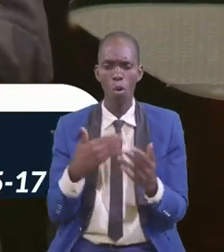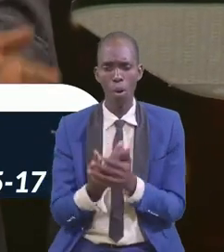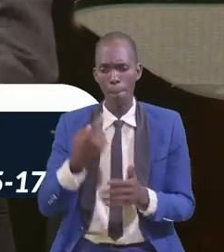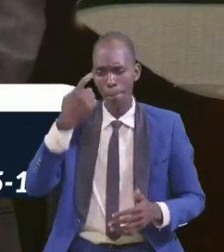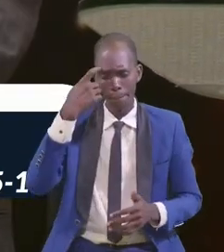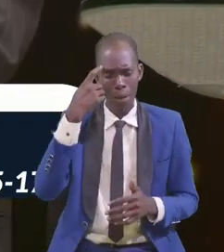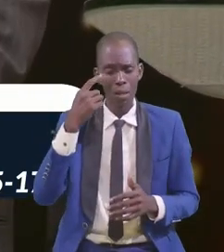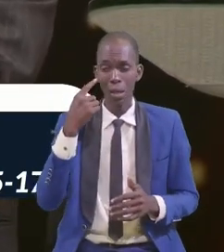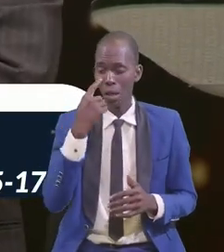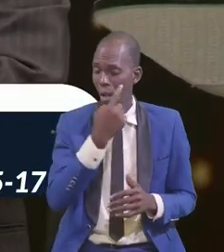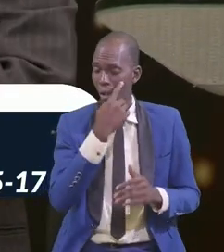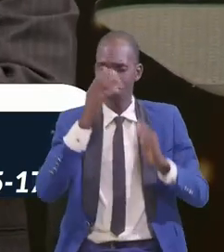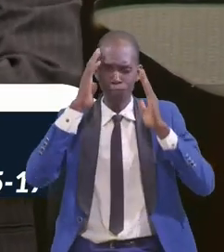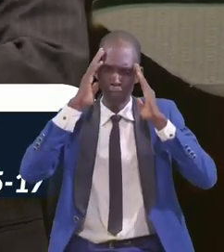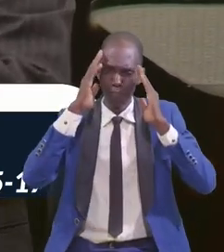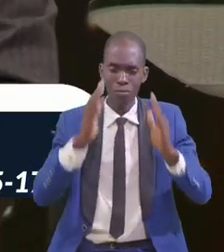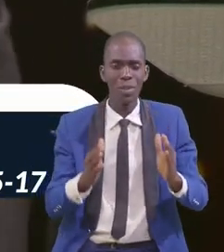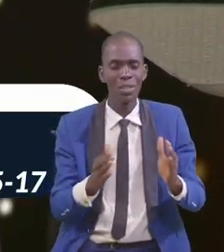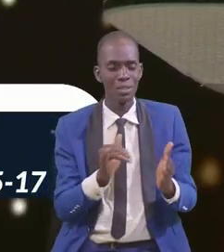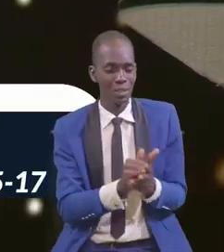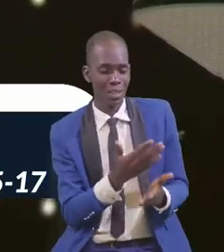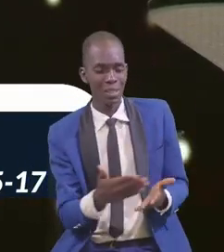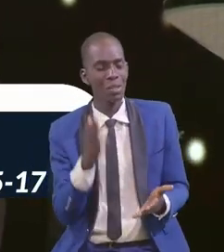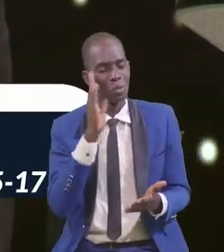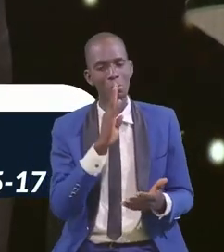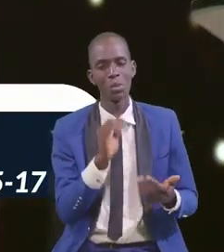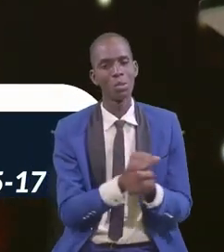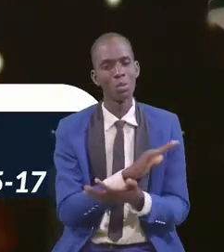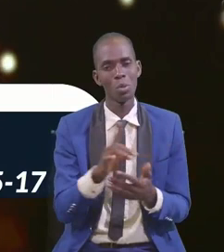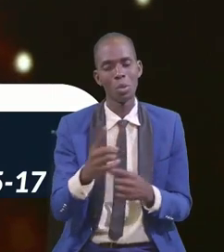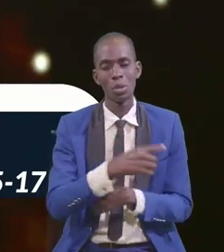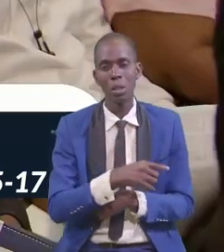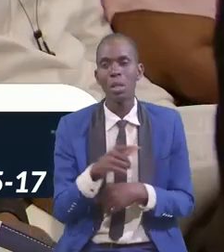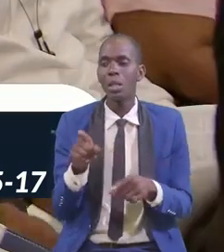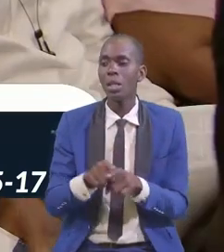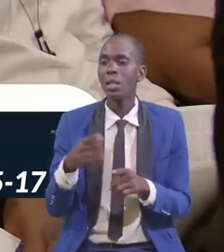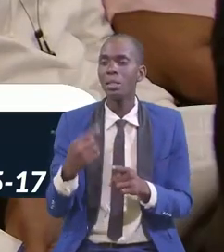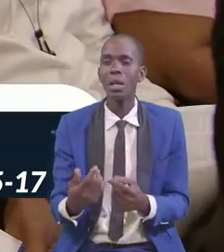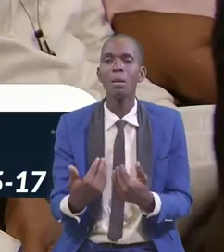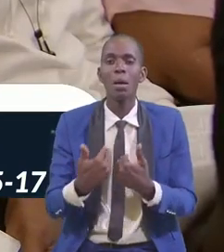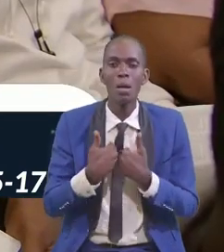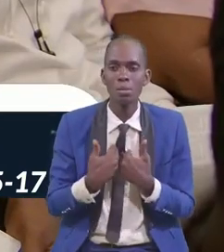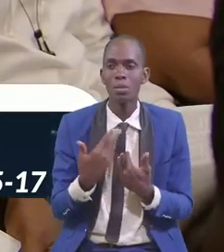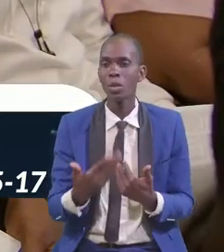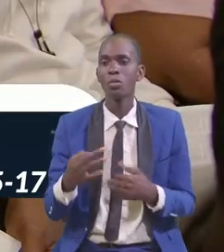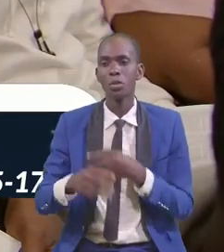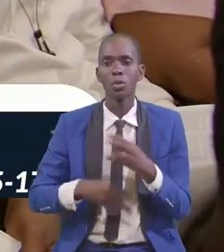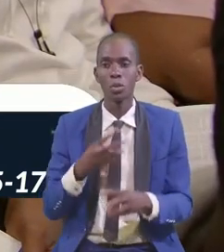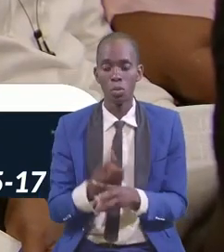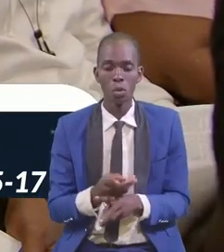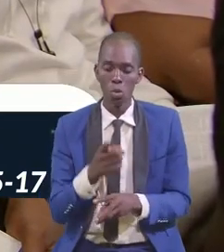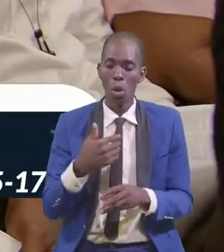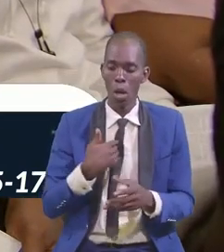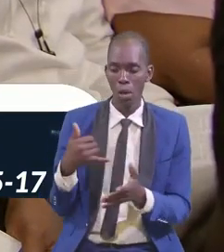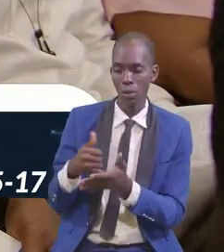to, the world passeth away. Like the possessions of the world is there now. If the next minute